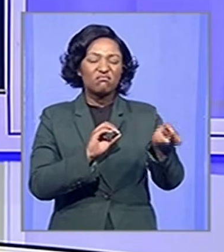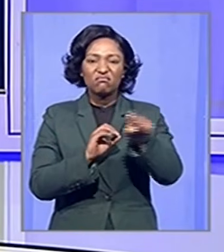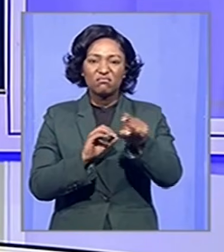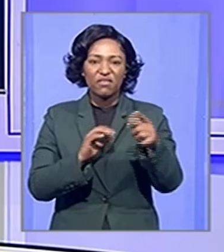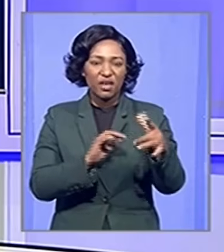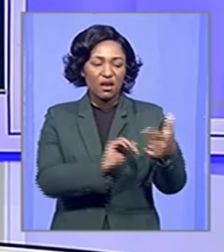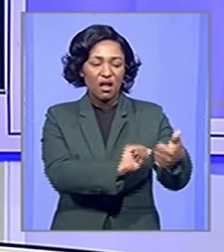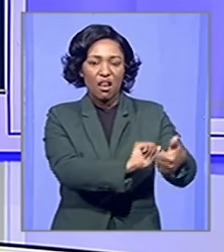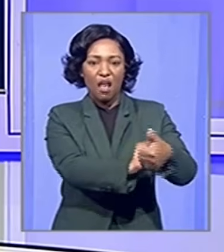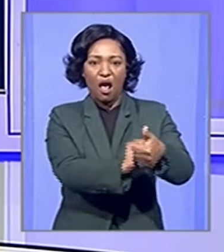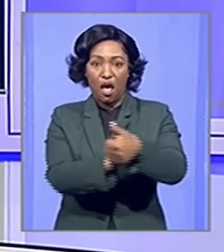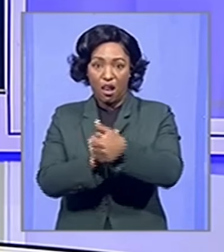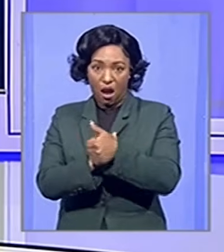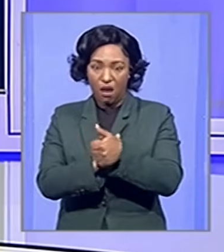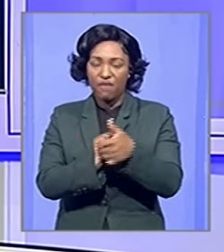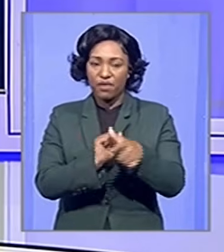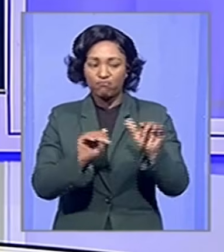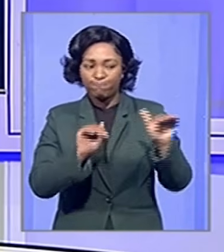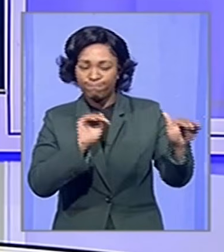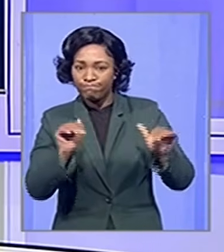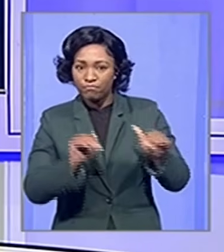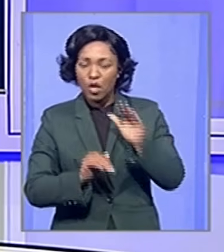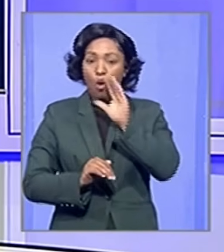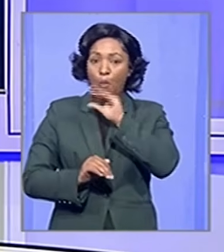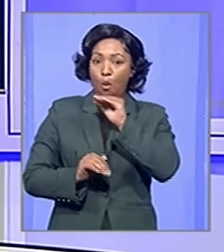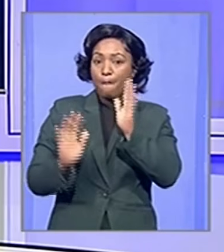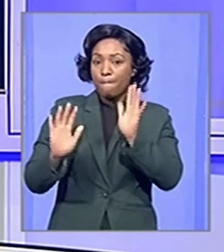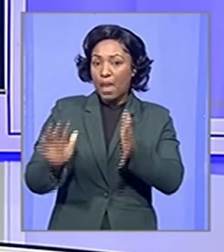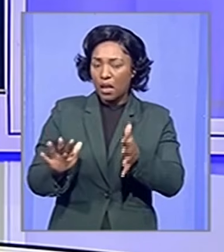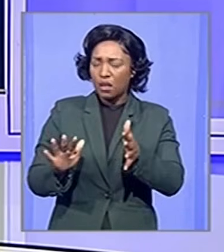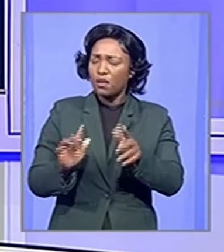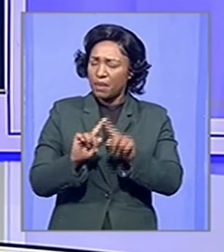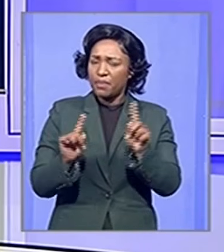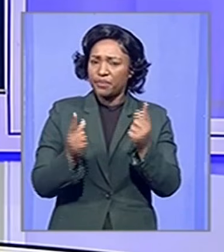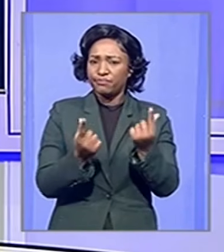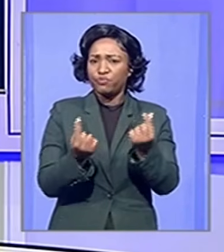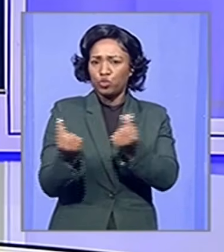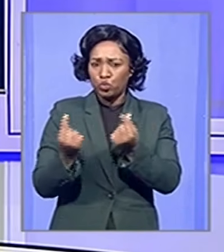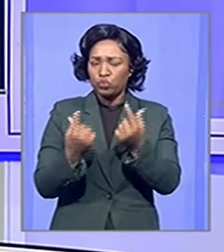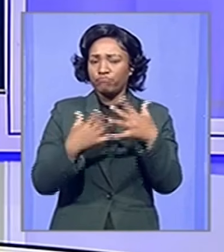yona ho bontsha tshebetso ya ona ka diketso le dipuo.